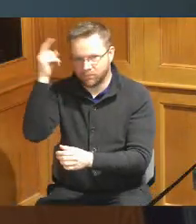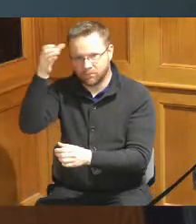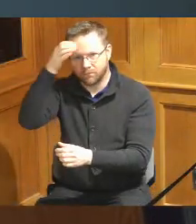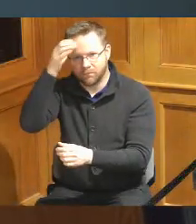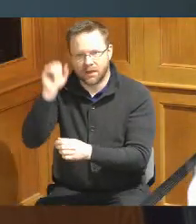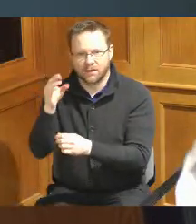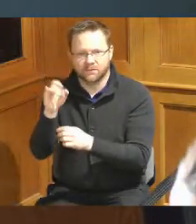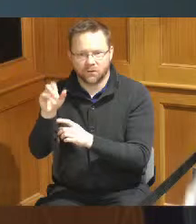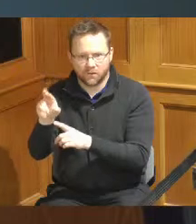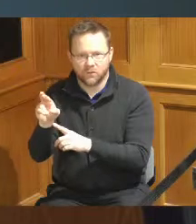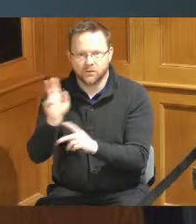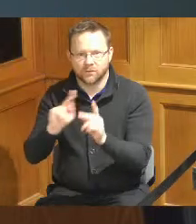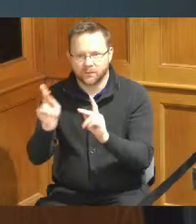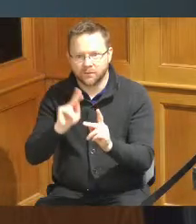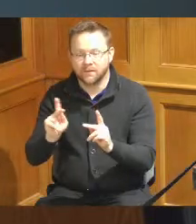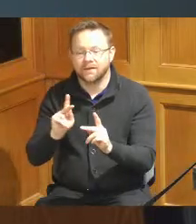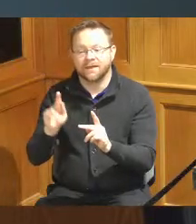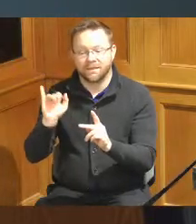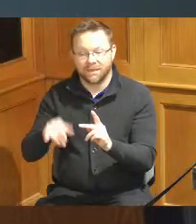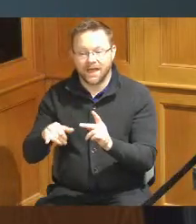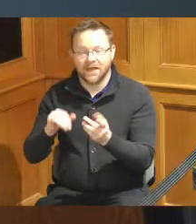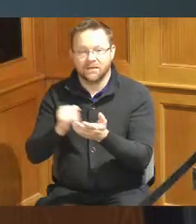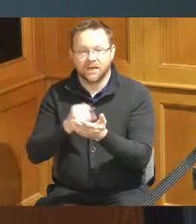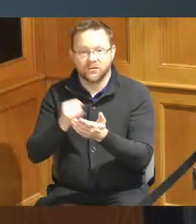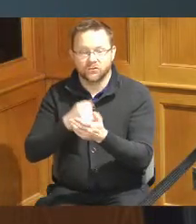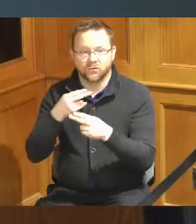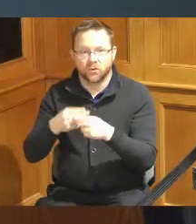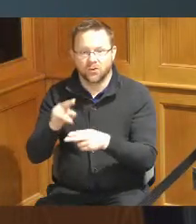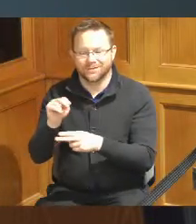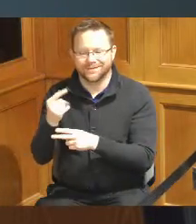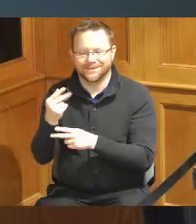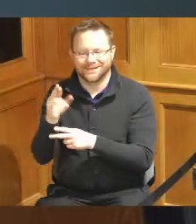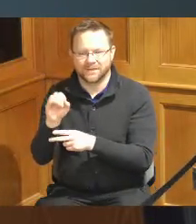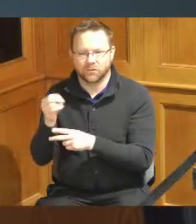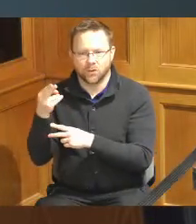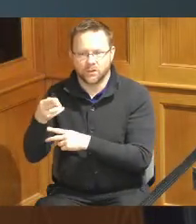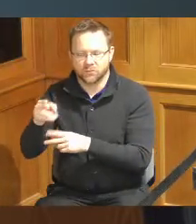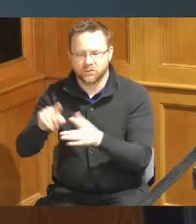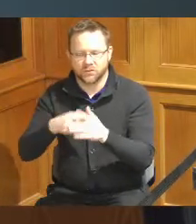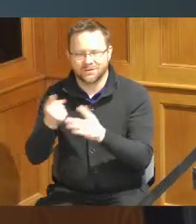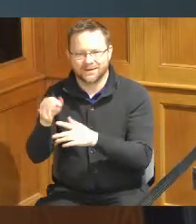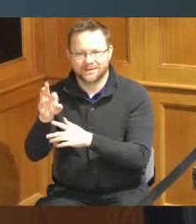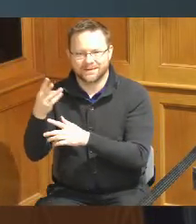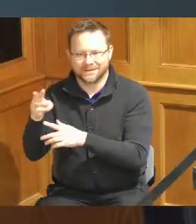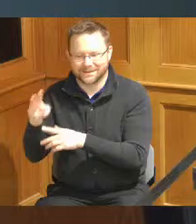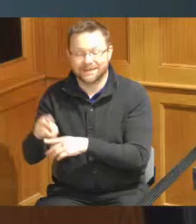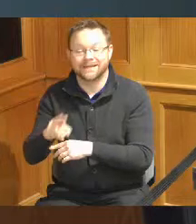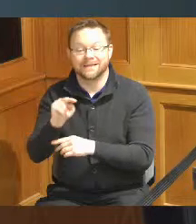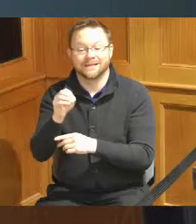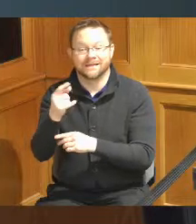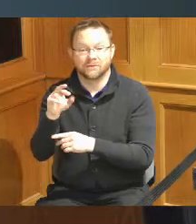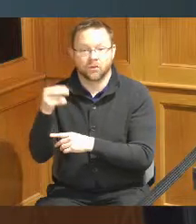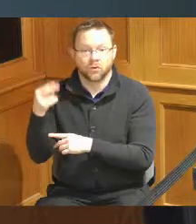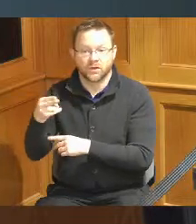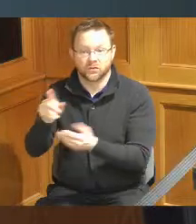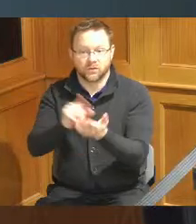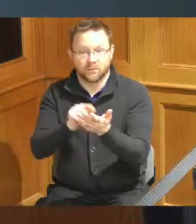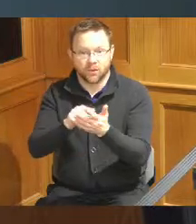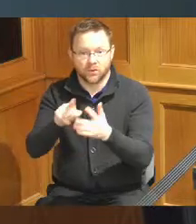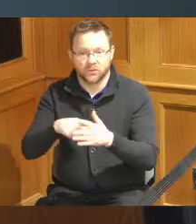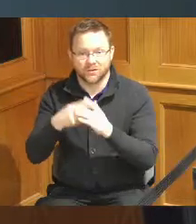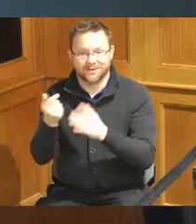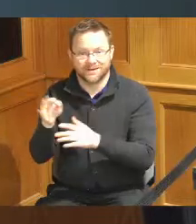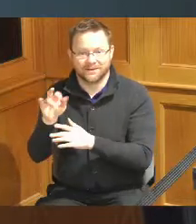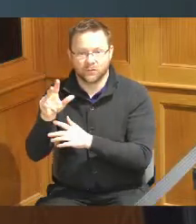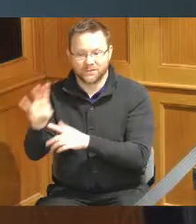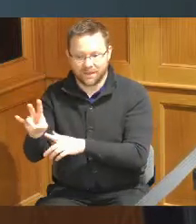of the journal Negro History in 1916 and the Negro History Bulletin in 1937, and